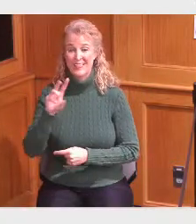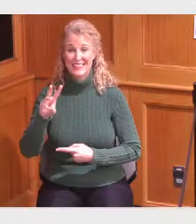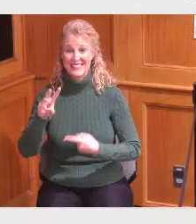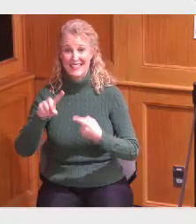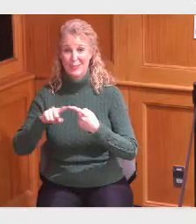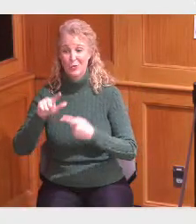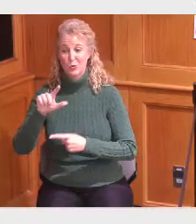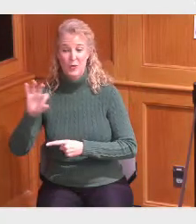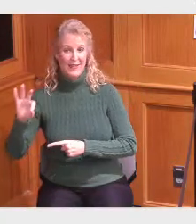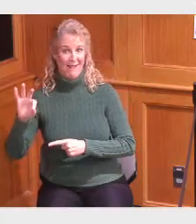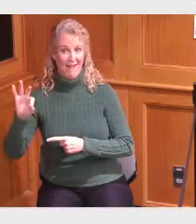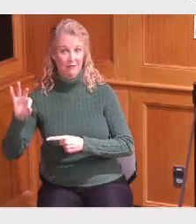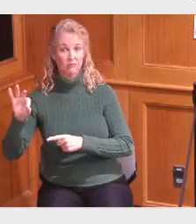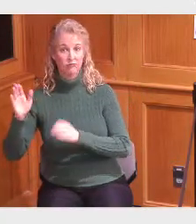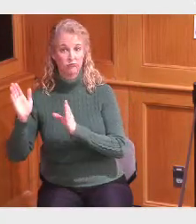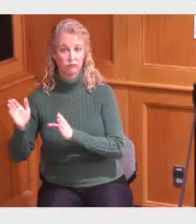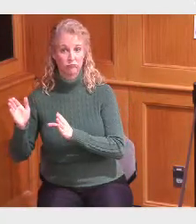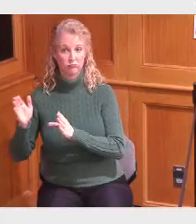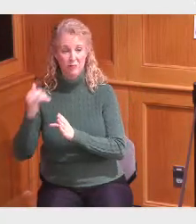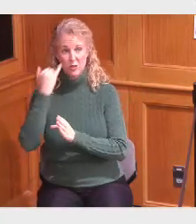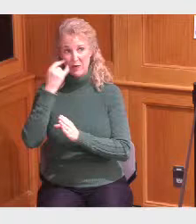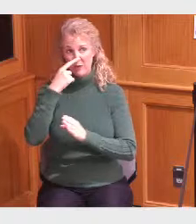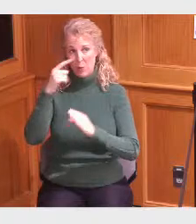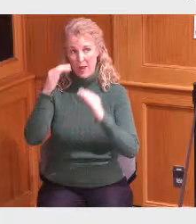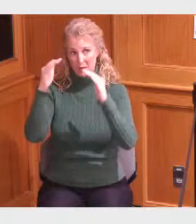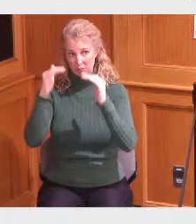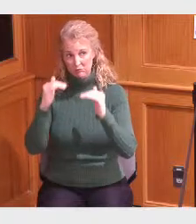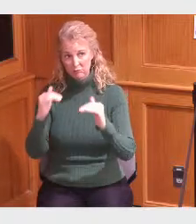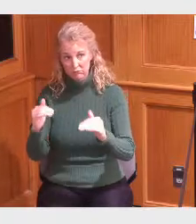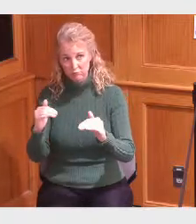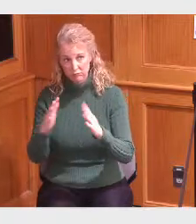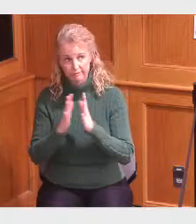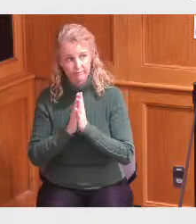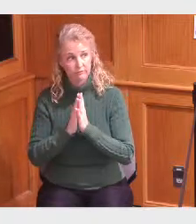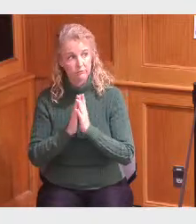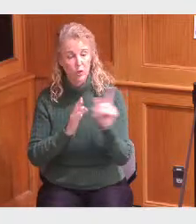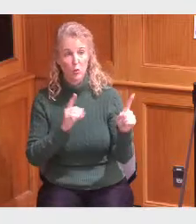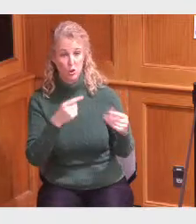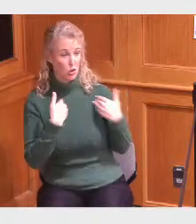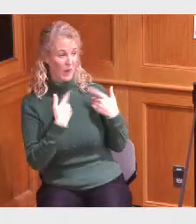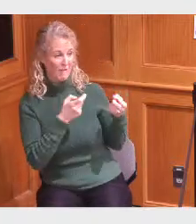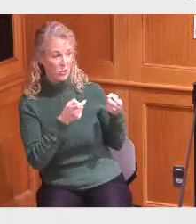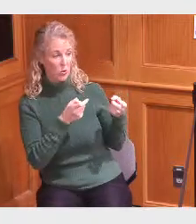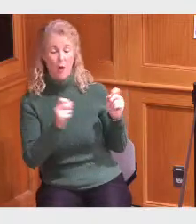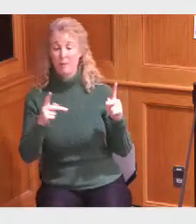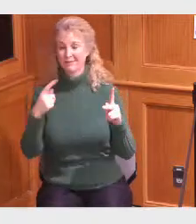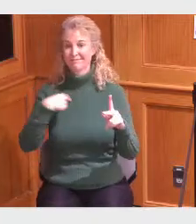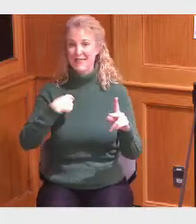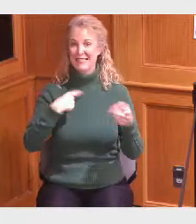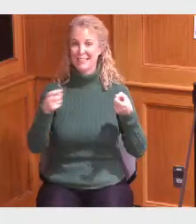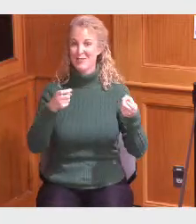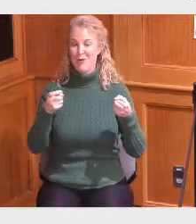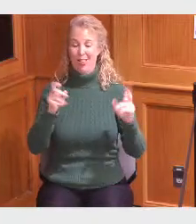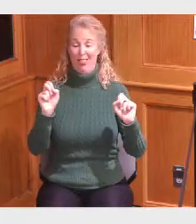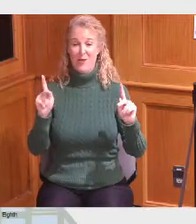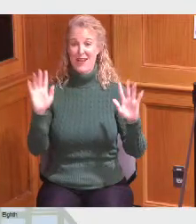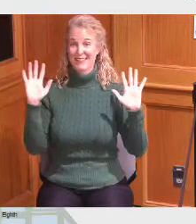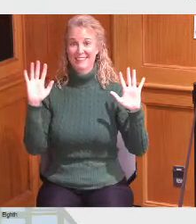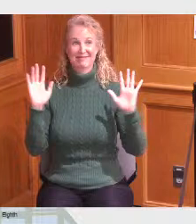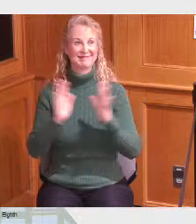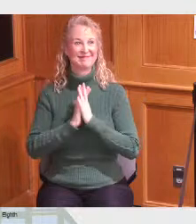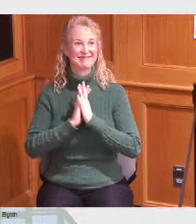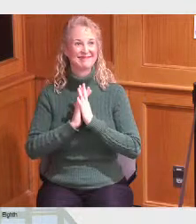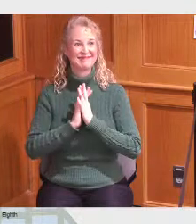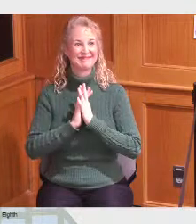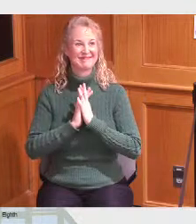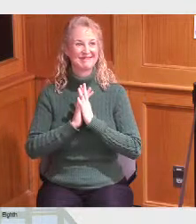2029 term. If you would go to the next slide. Oh, it's right here for me, if I would do that. All right.